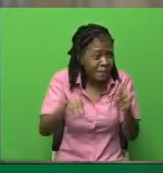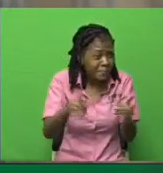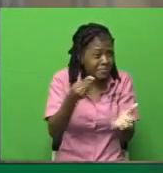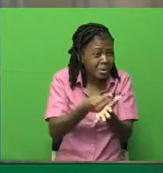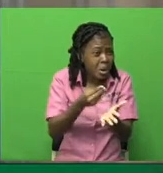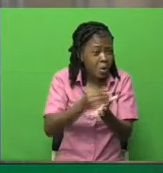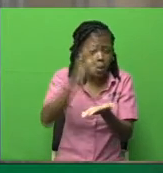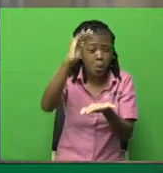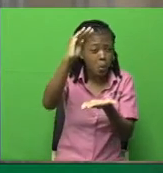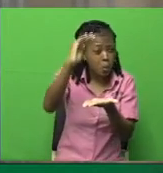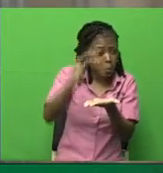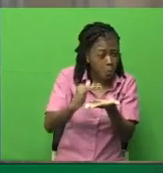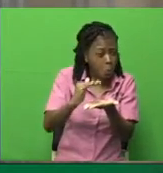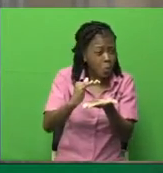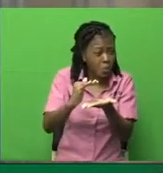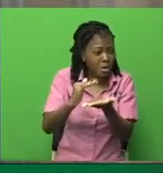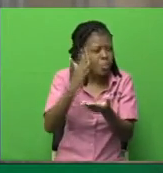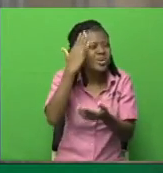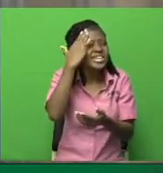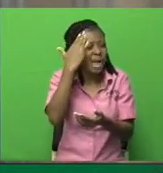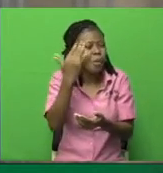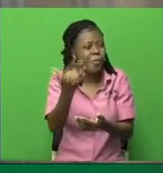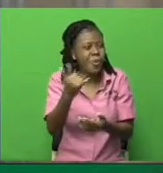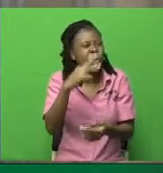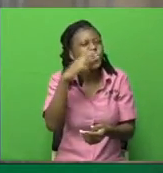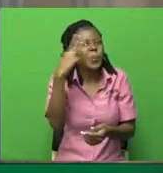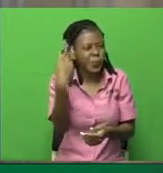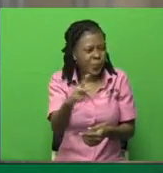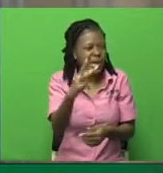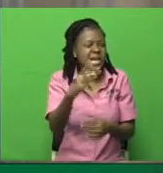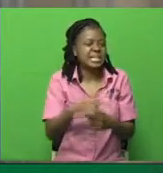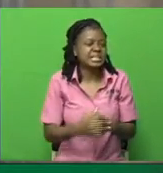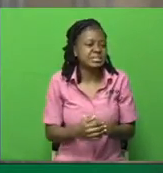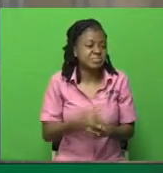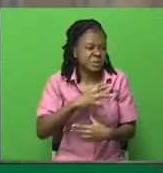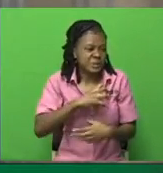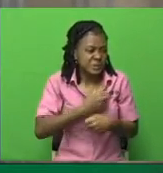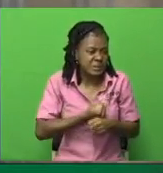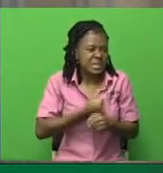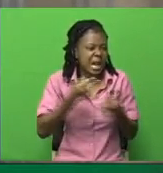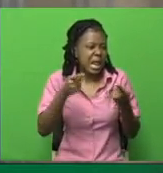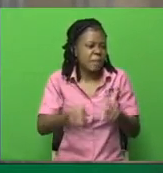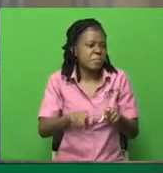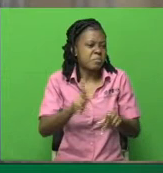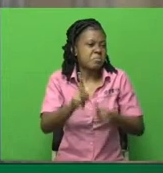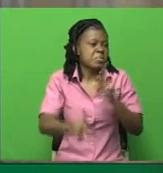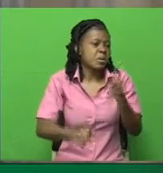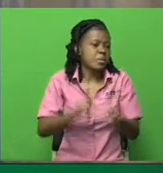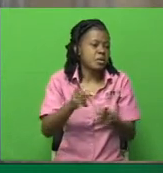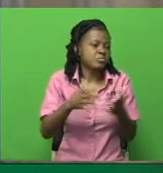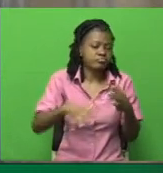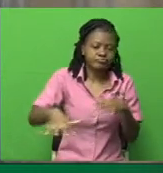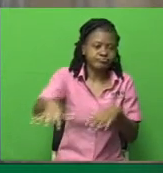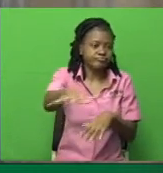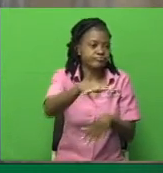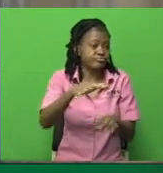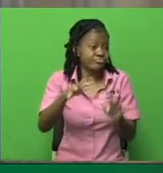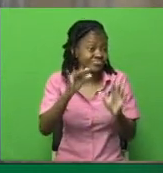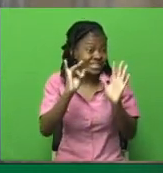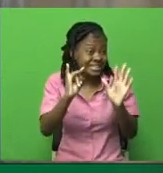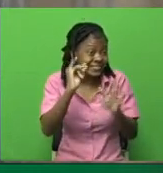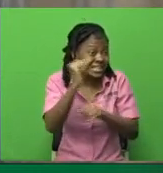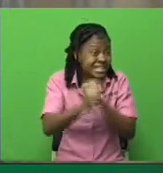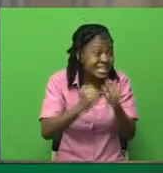that was his justification for the wicked heartbreaking measures perpetrated over the past seven years that was his